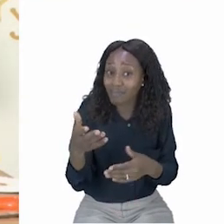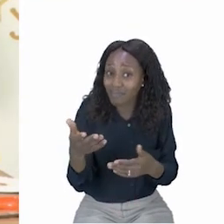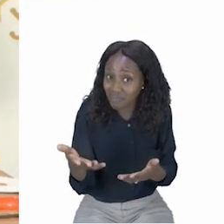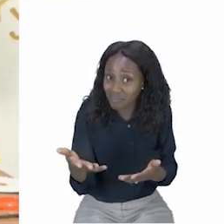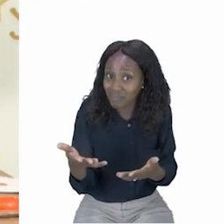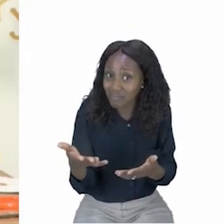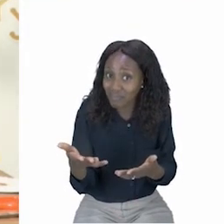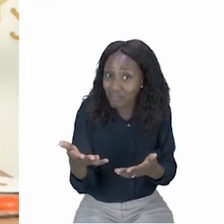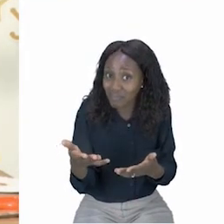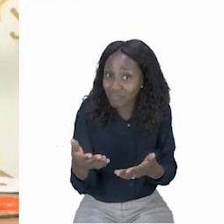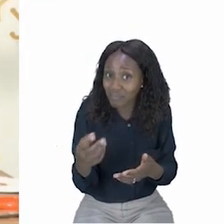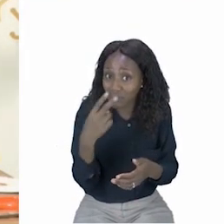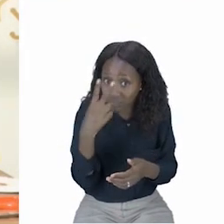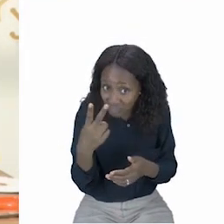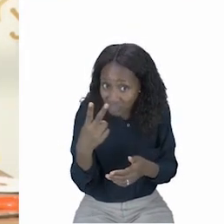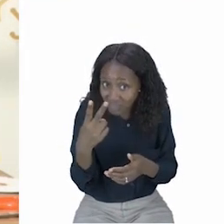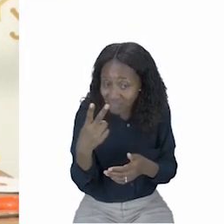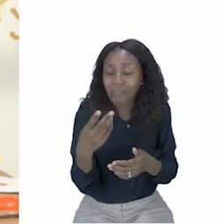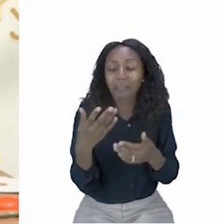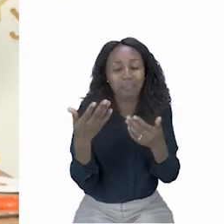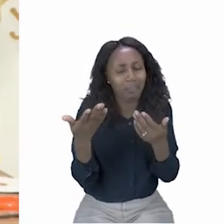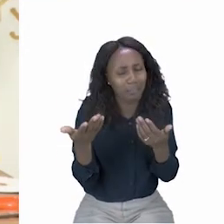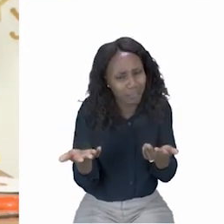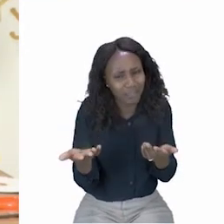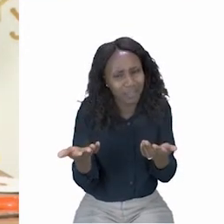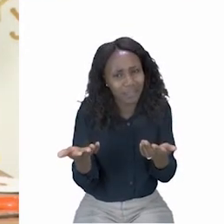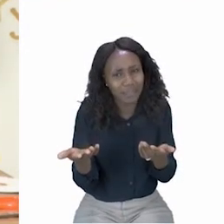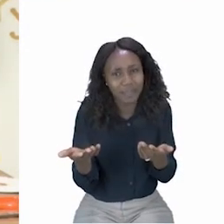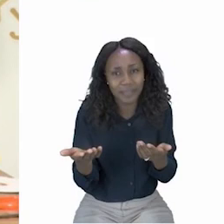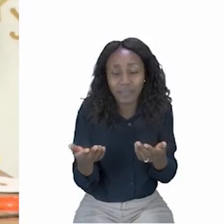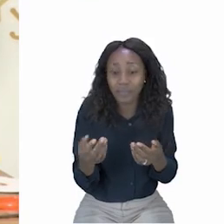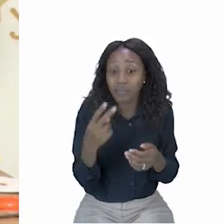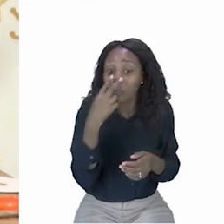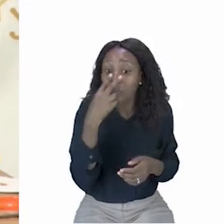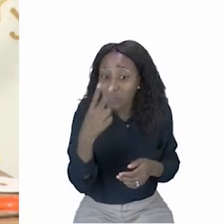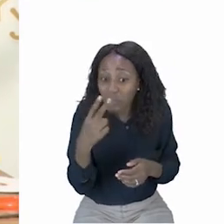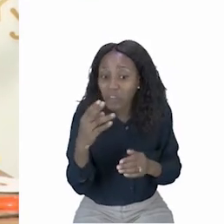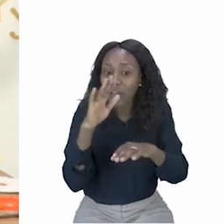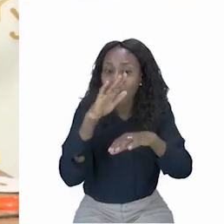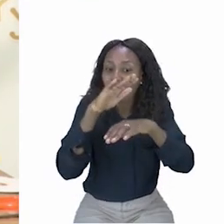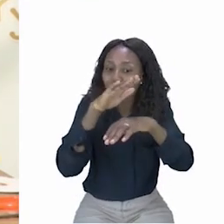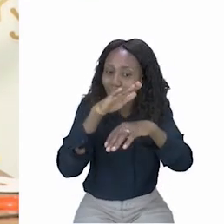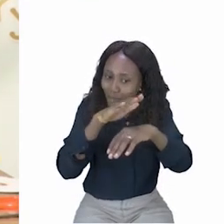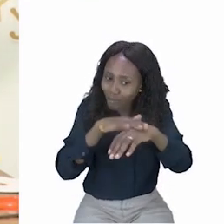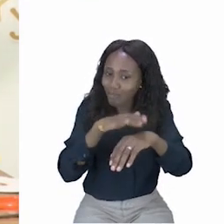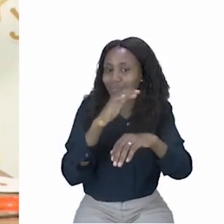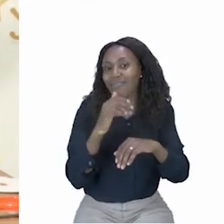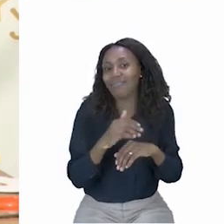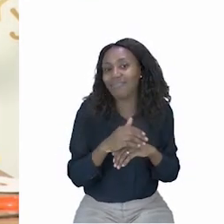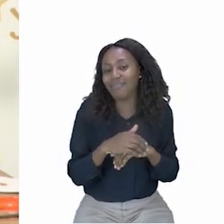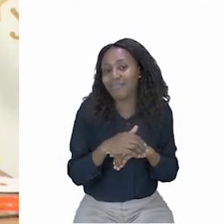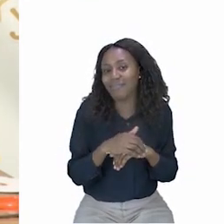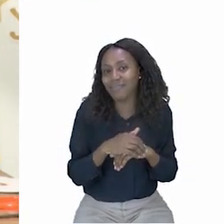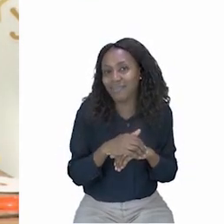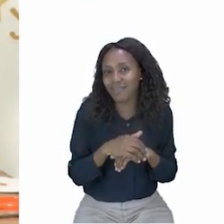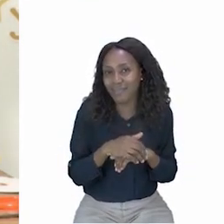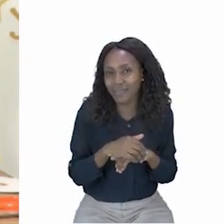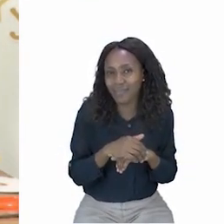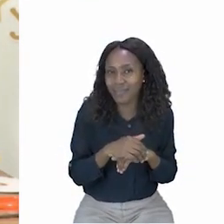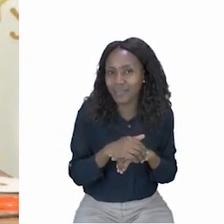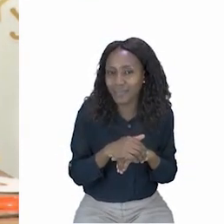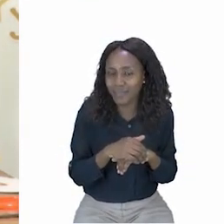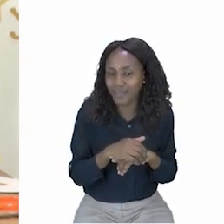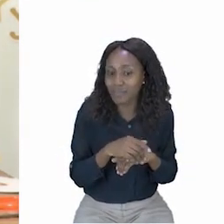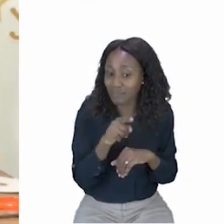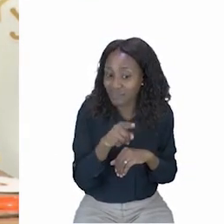sanitizer itself. Why? Because we can touch it and see it. So it becomes